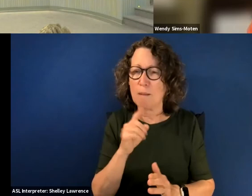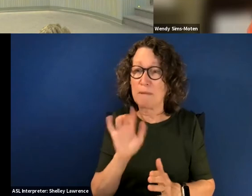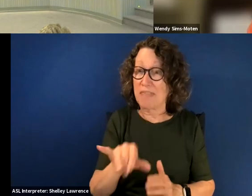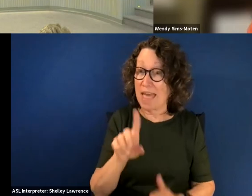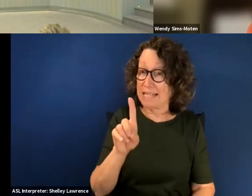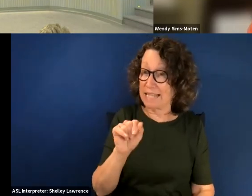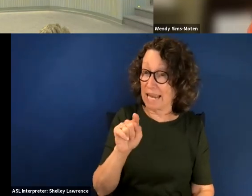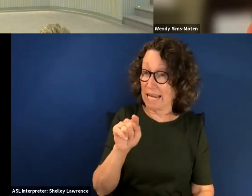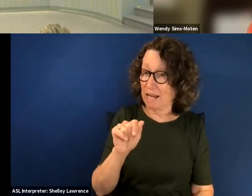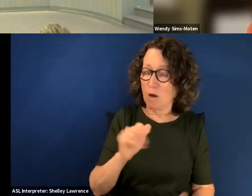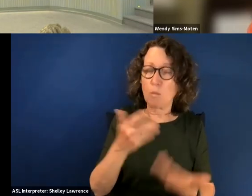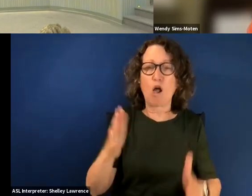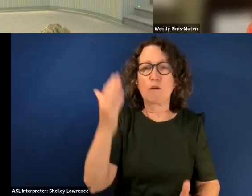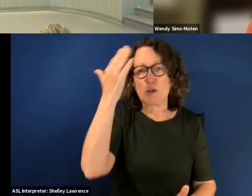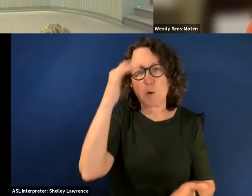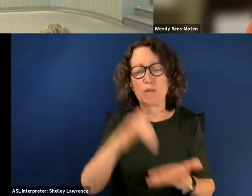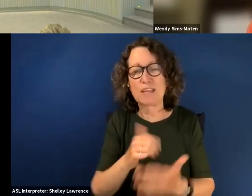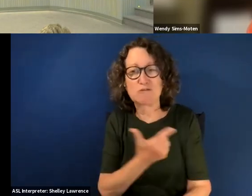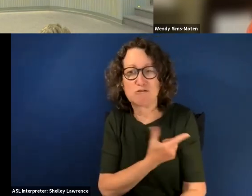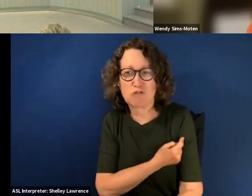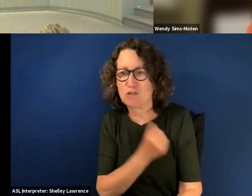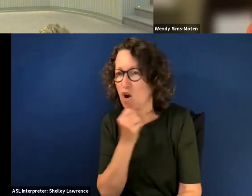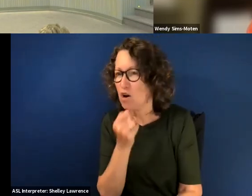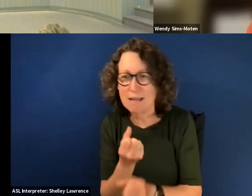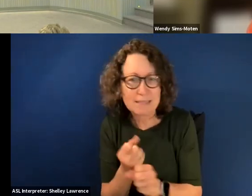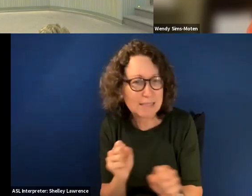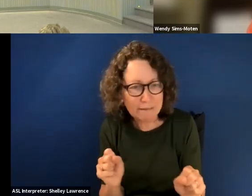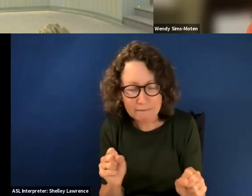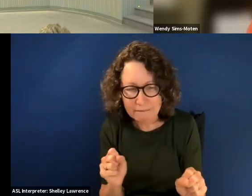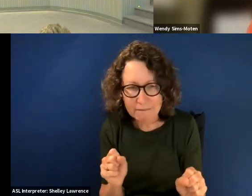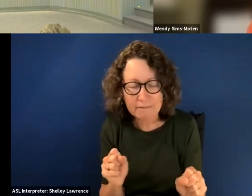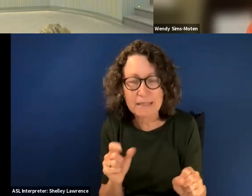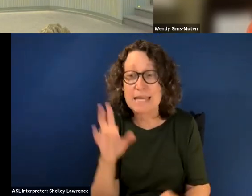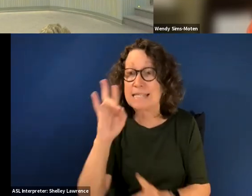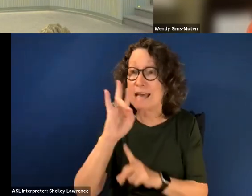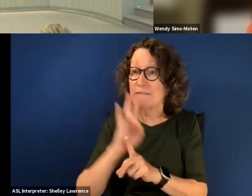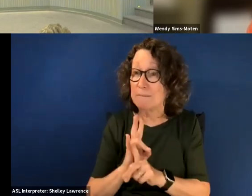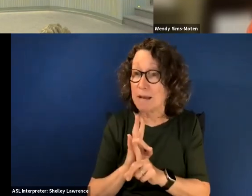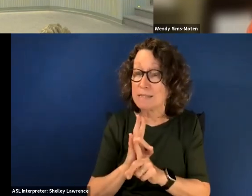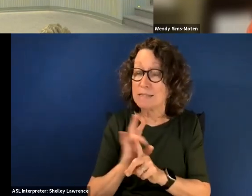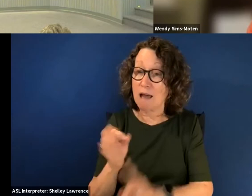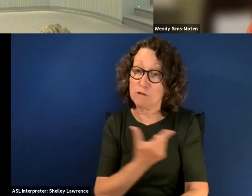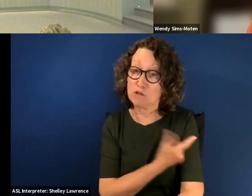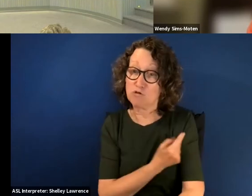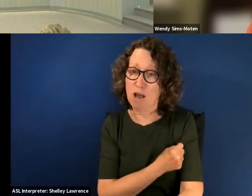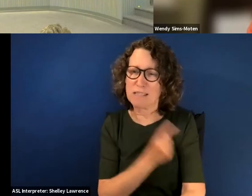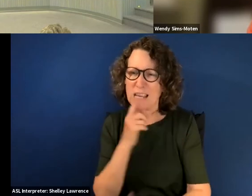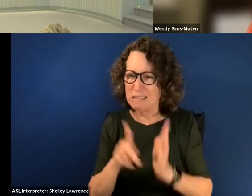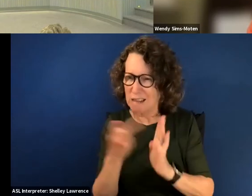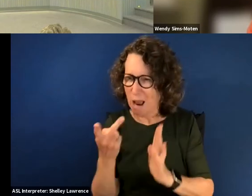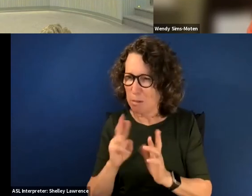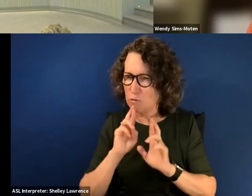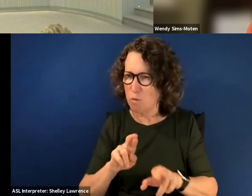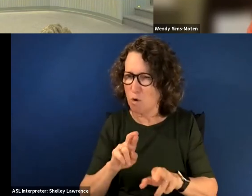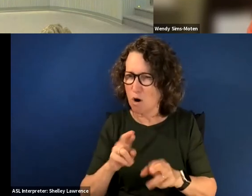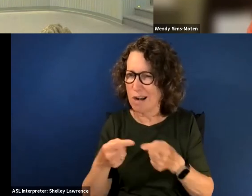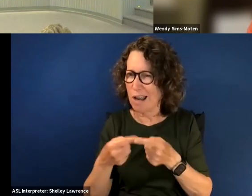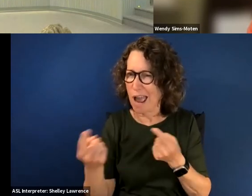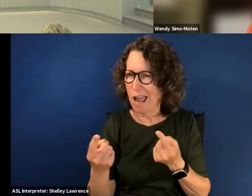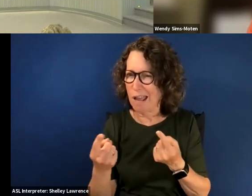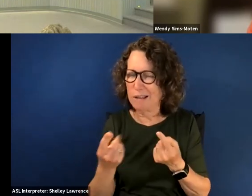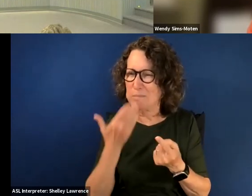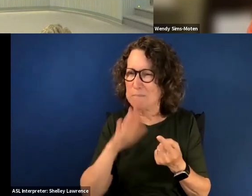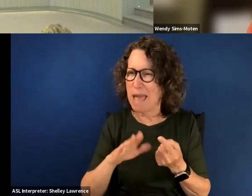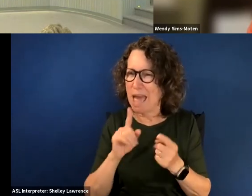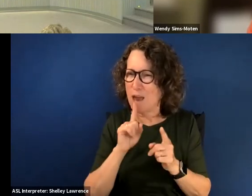we already know these shots are not safe. In 7 months of COVID shots, there are double the reported adverse events